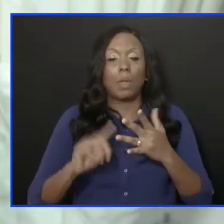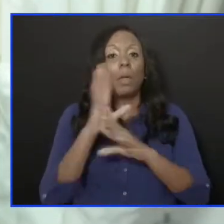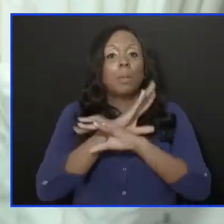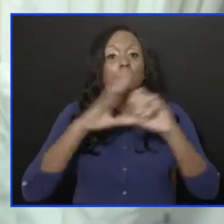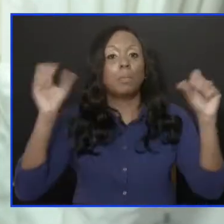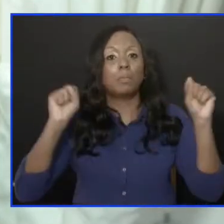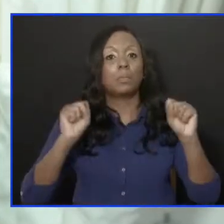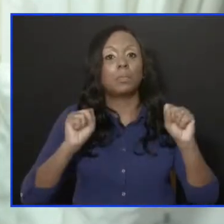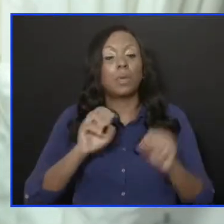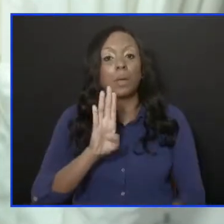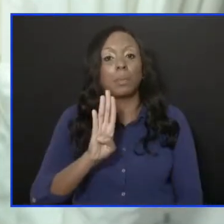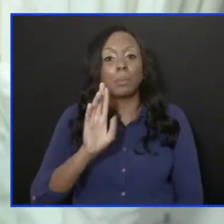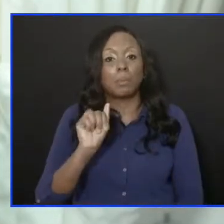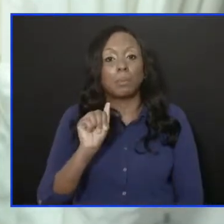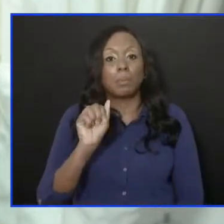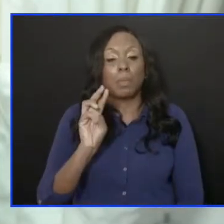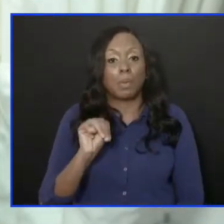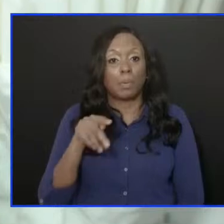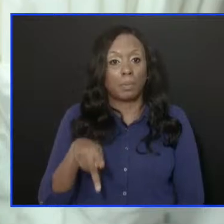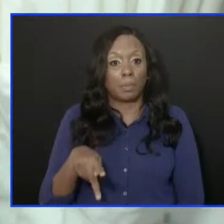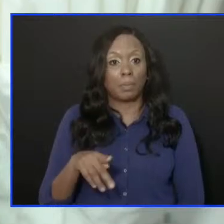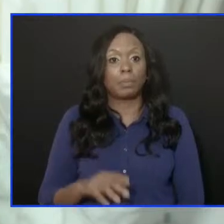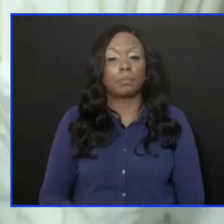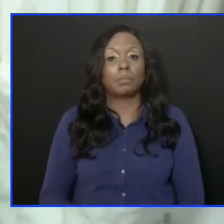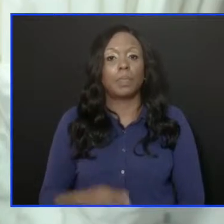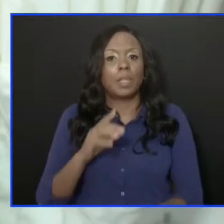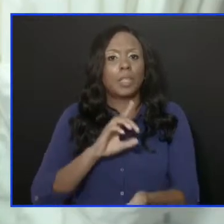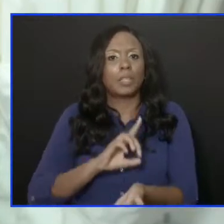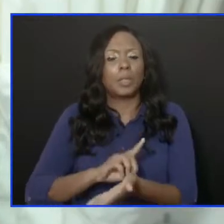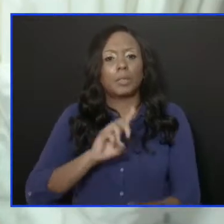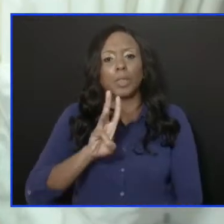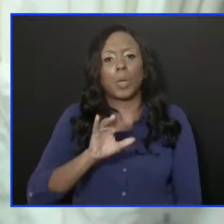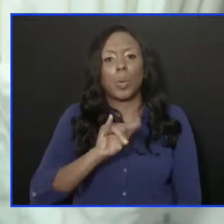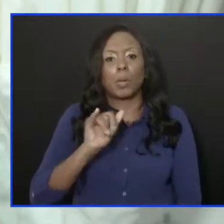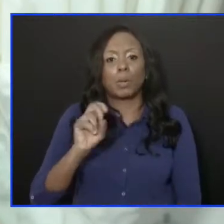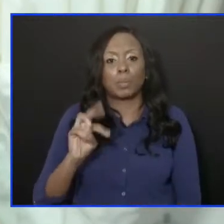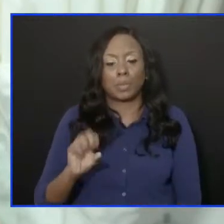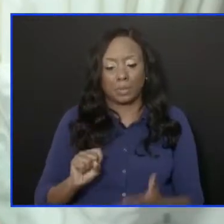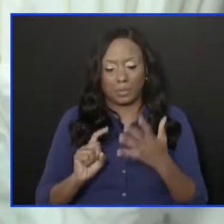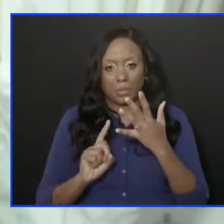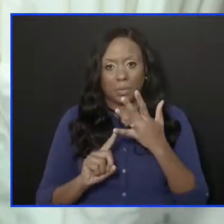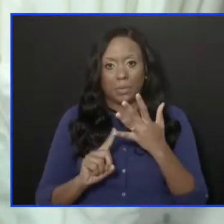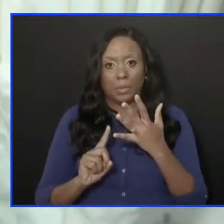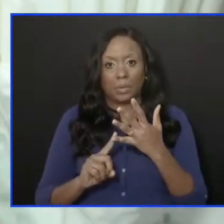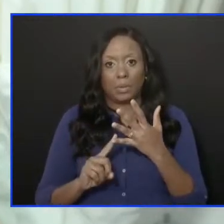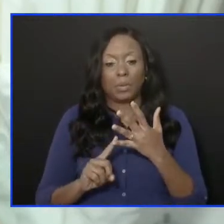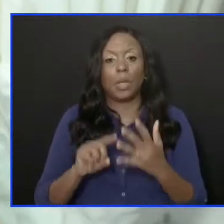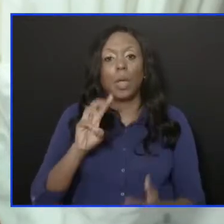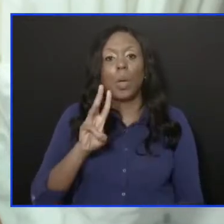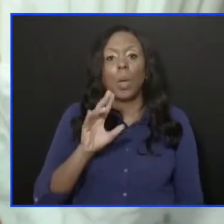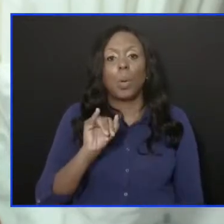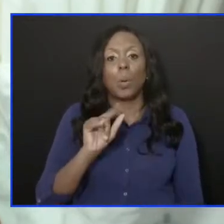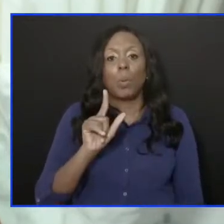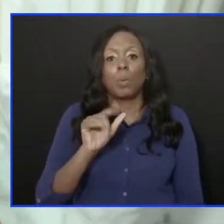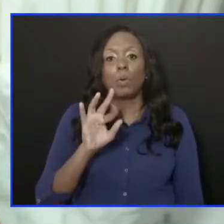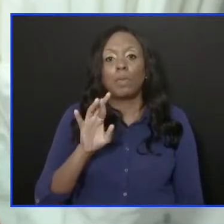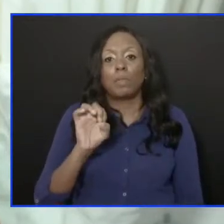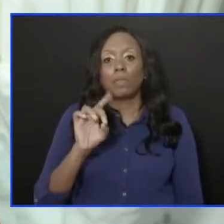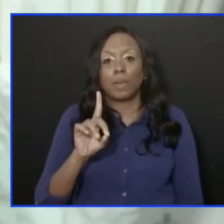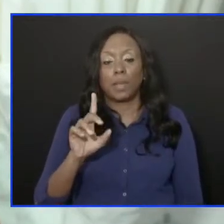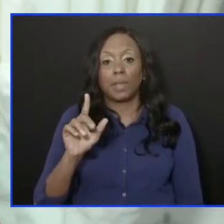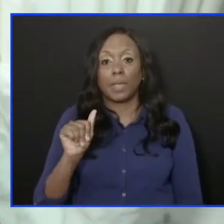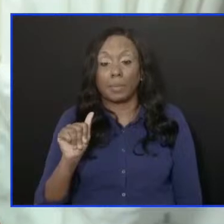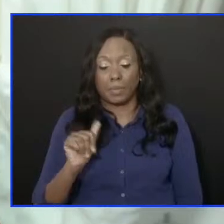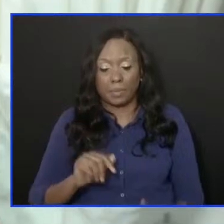the Barbados Association of Medical Practitioners, Dr. Linda Williams. Now, the Acting Attorney General, the Honorable Wilfred Abrams, the Chief